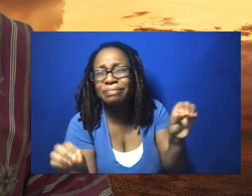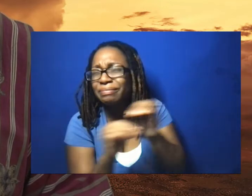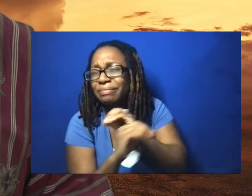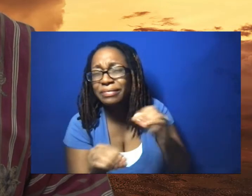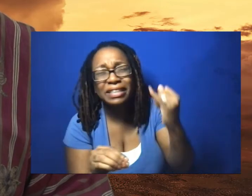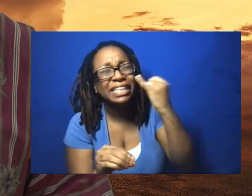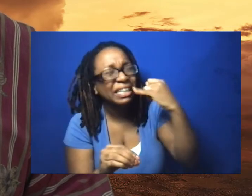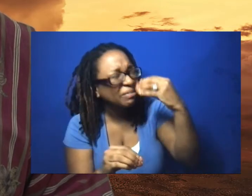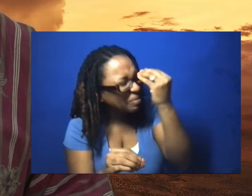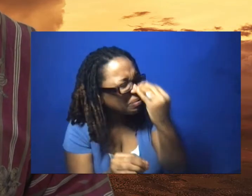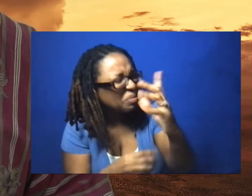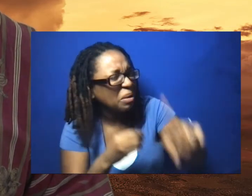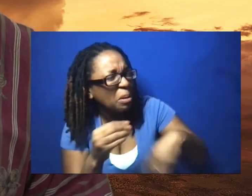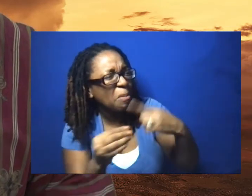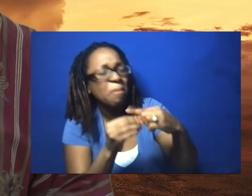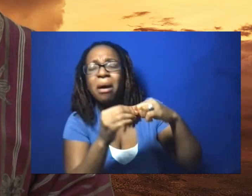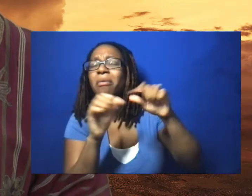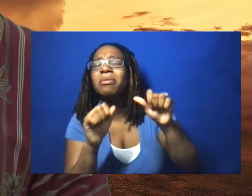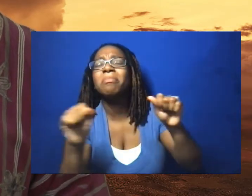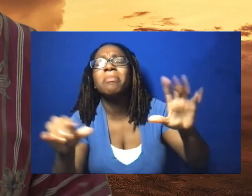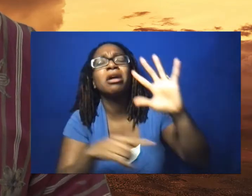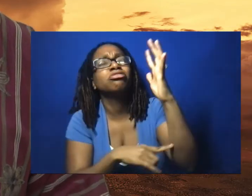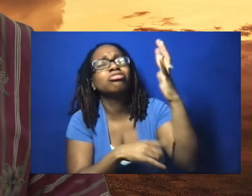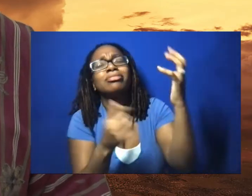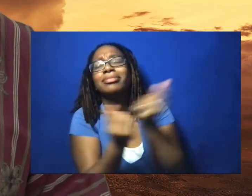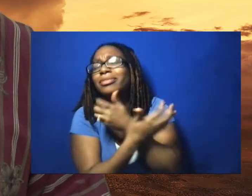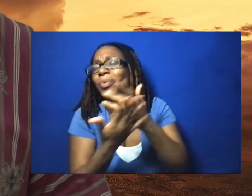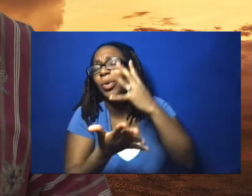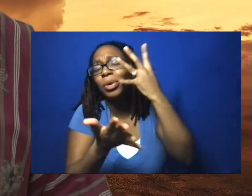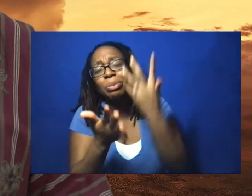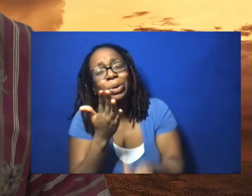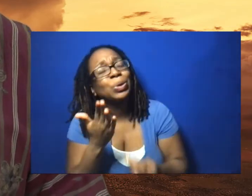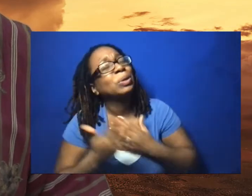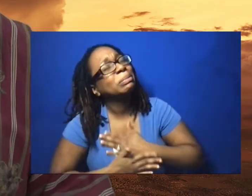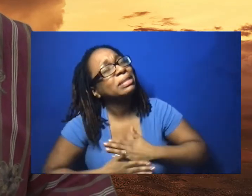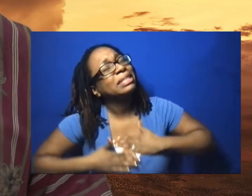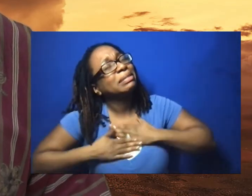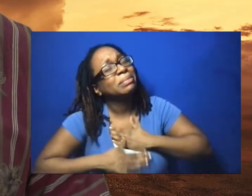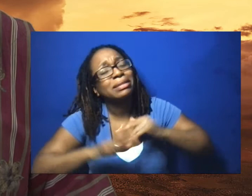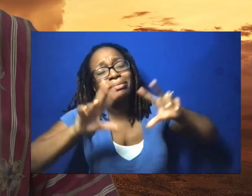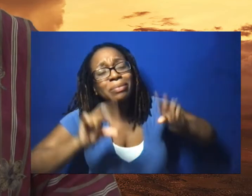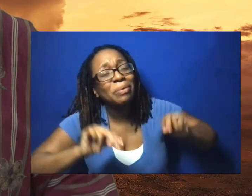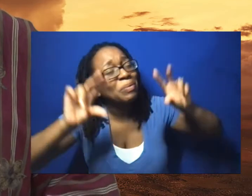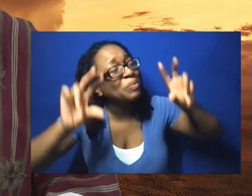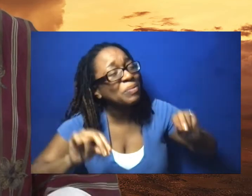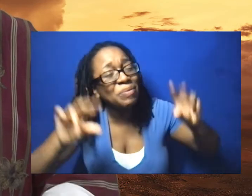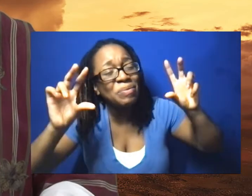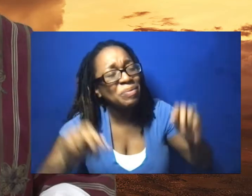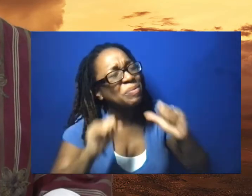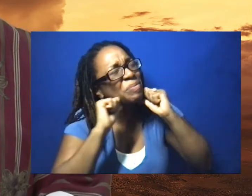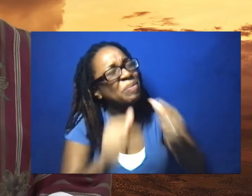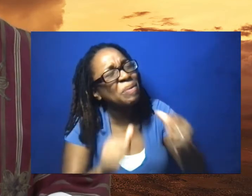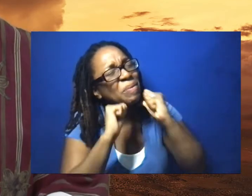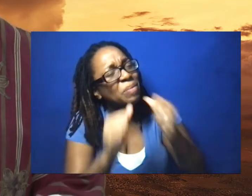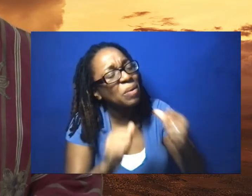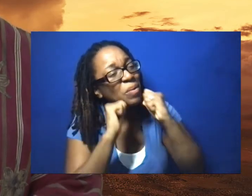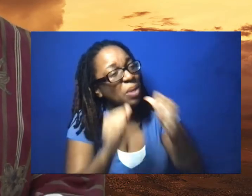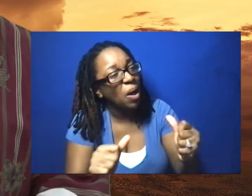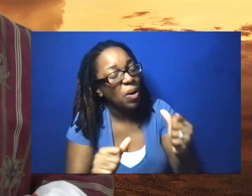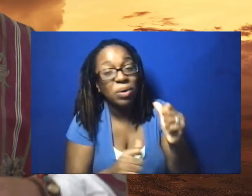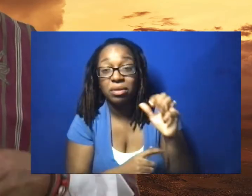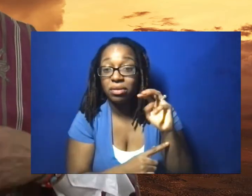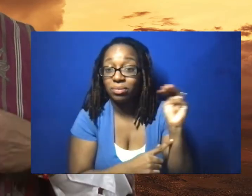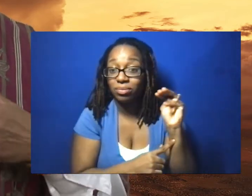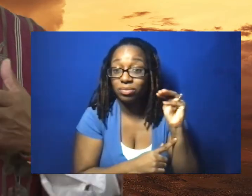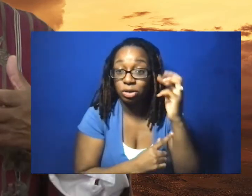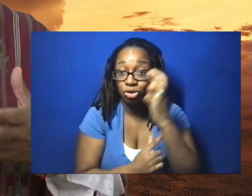anyone about the magic tree, all will be lost. Please Mufunga, don't Mufunga, no Mufunga, don't. Mufunga, realizing what he had